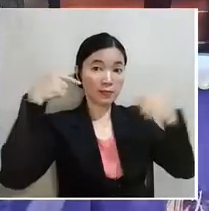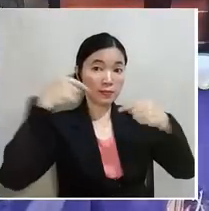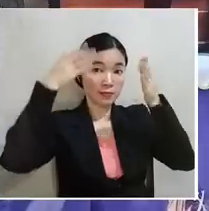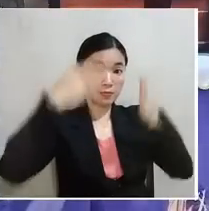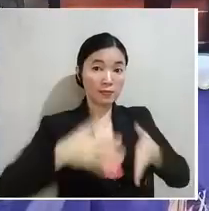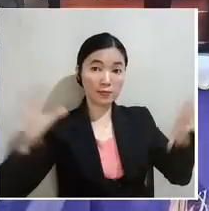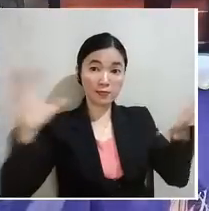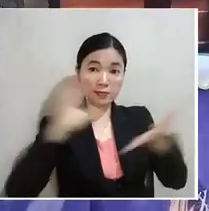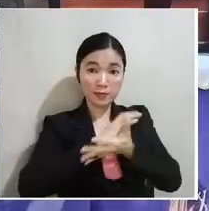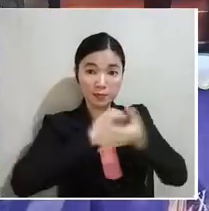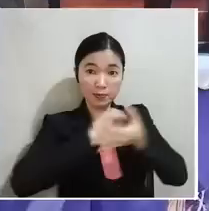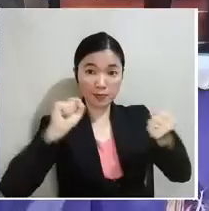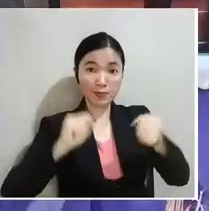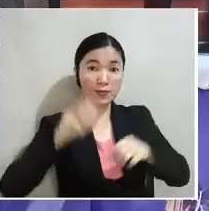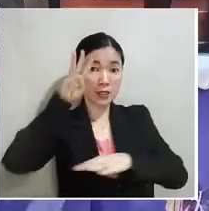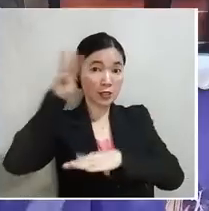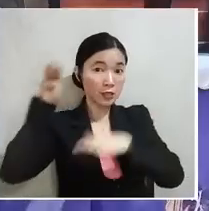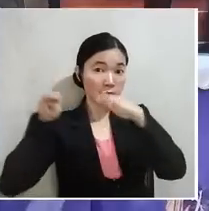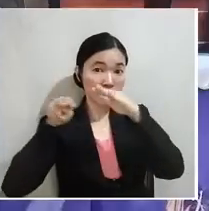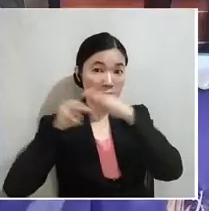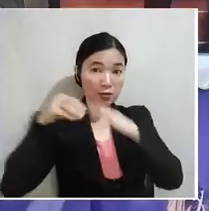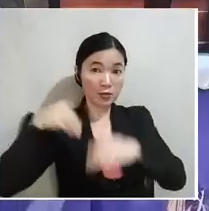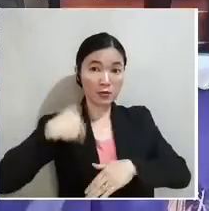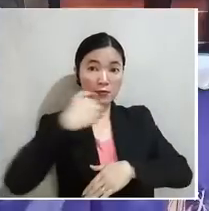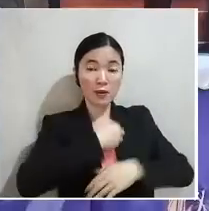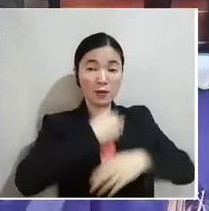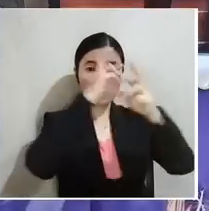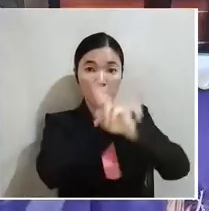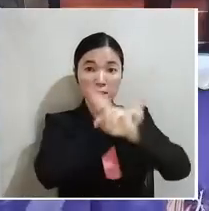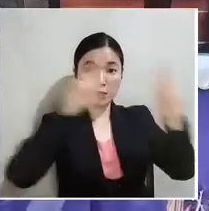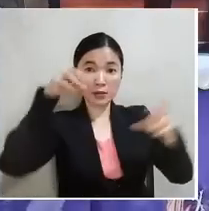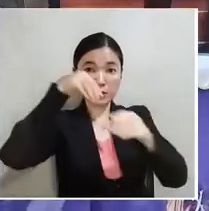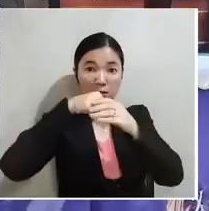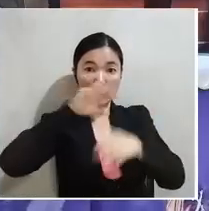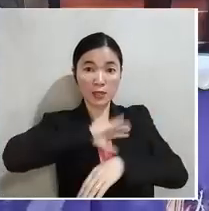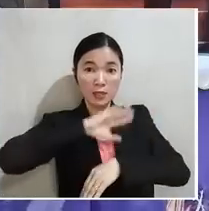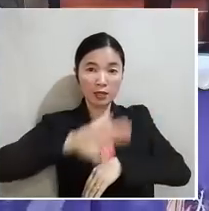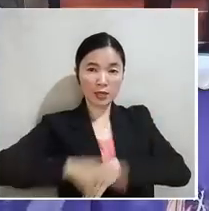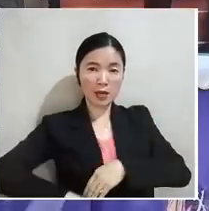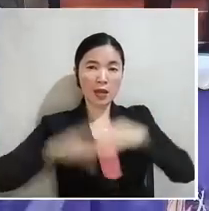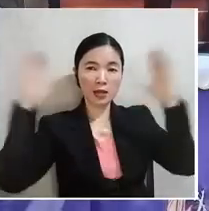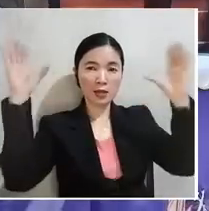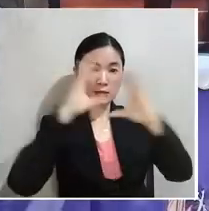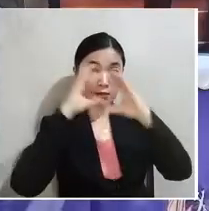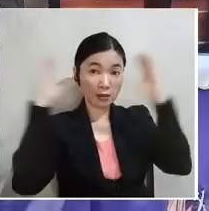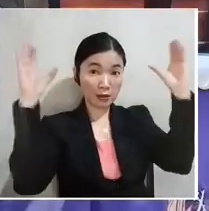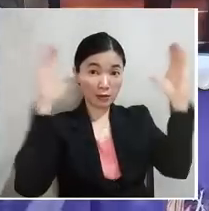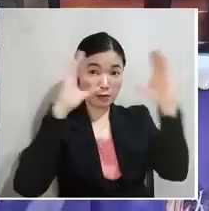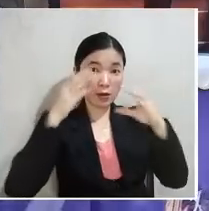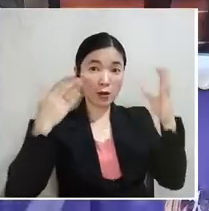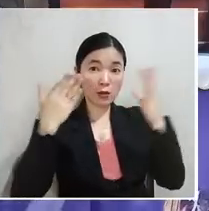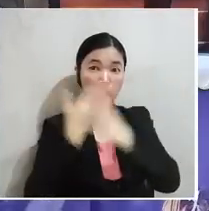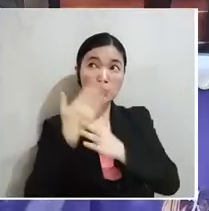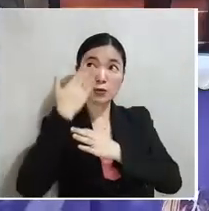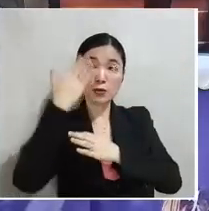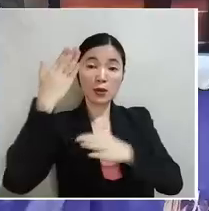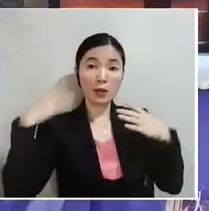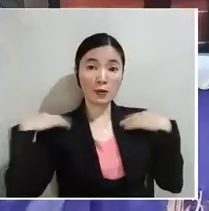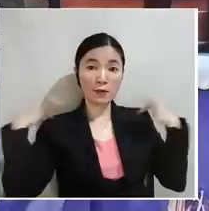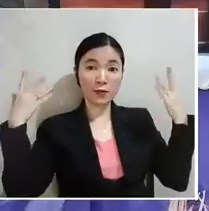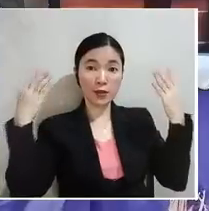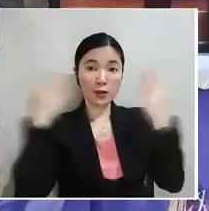and the mystery of our redemption in Christ is celebrated. Through him, the host of